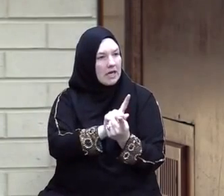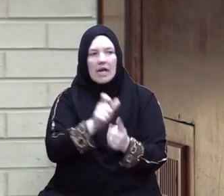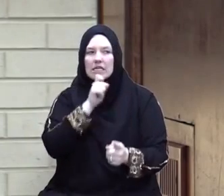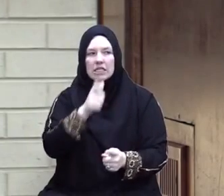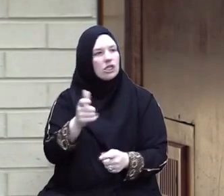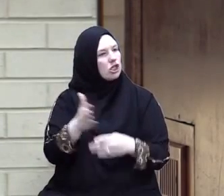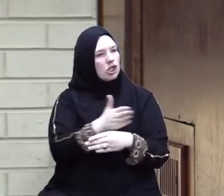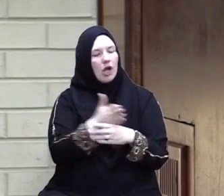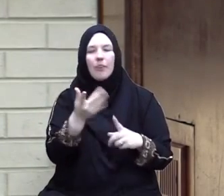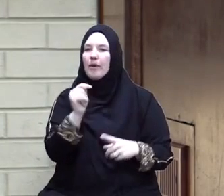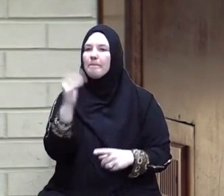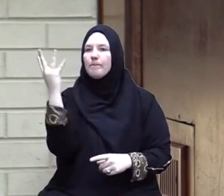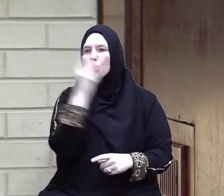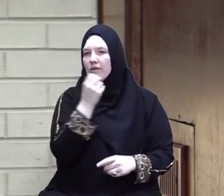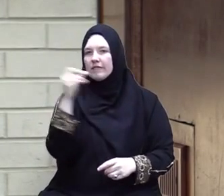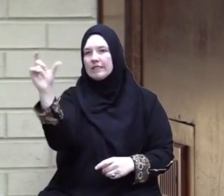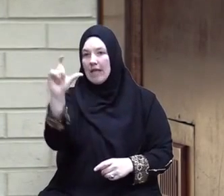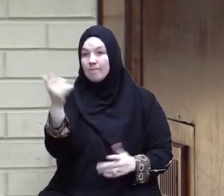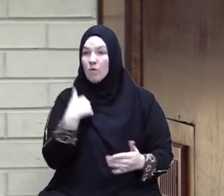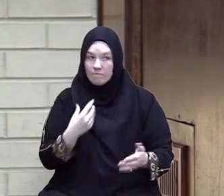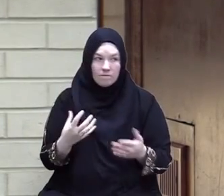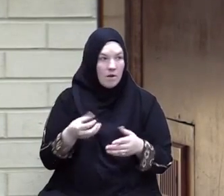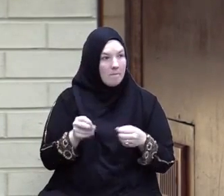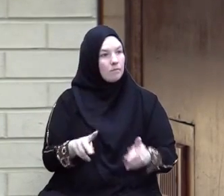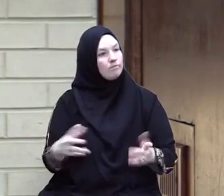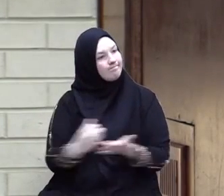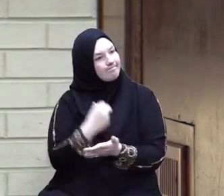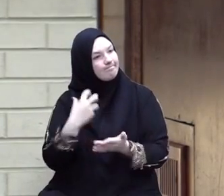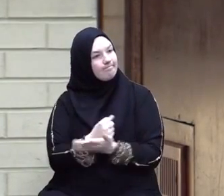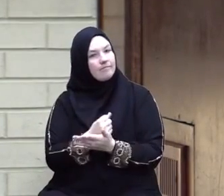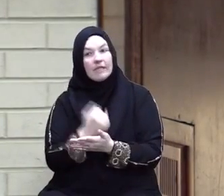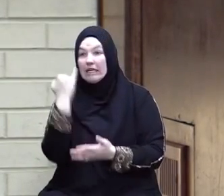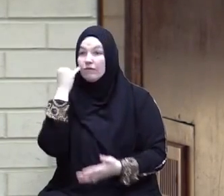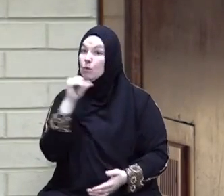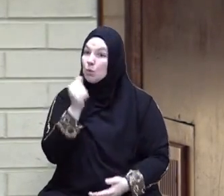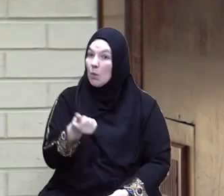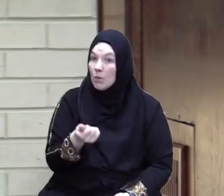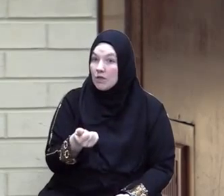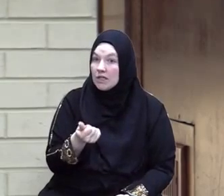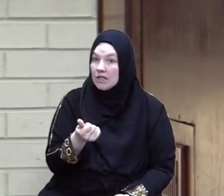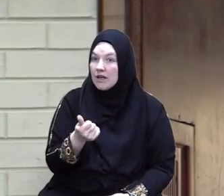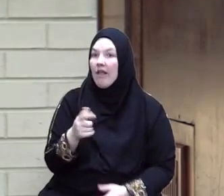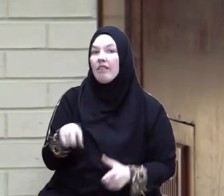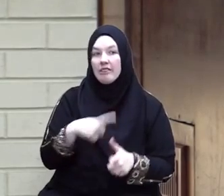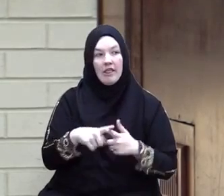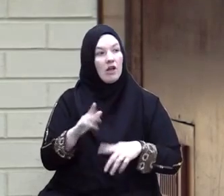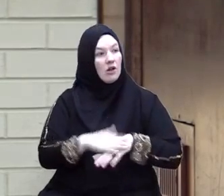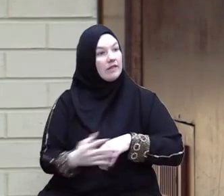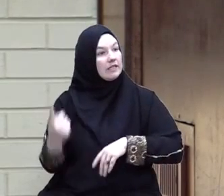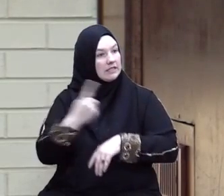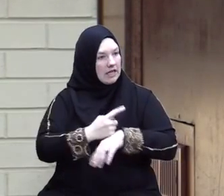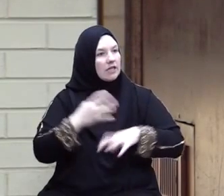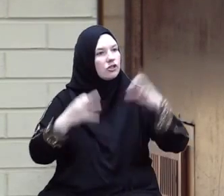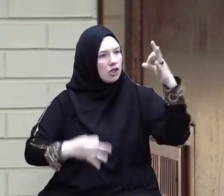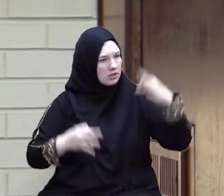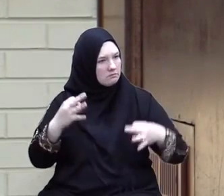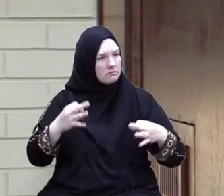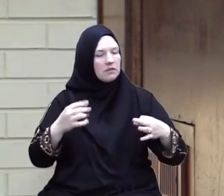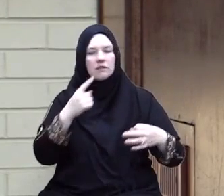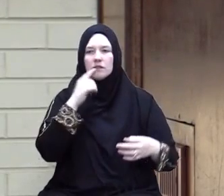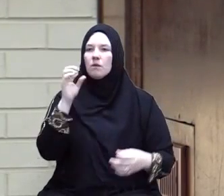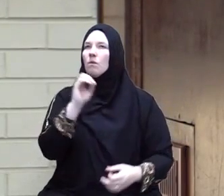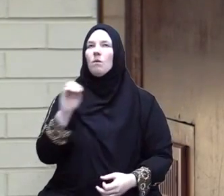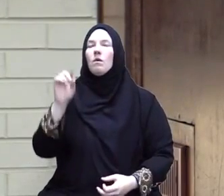we have a chance to explain Islam to, if we don't, he will ask it of us on the Day of Judgment. He will say, O